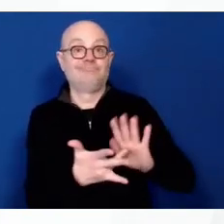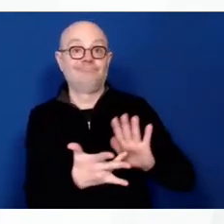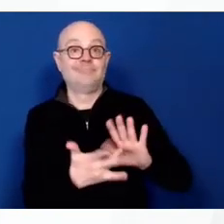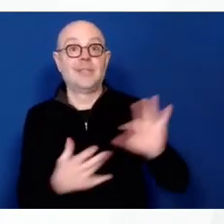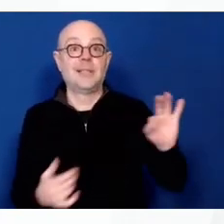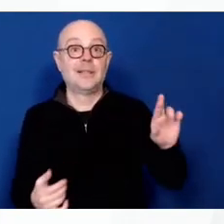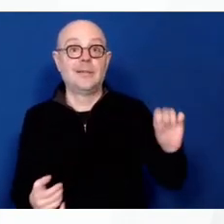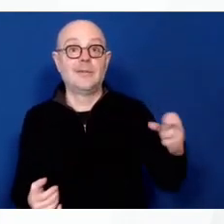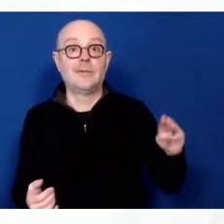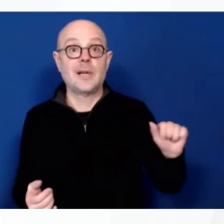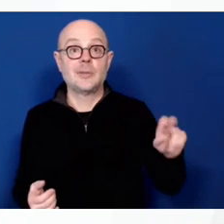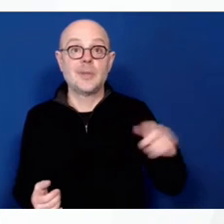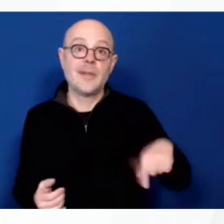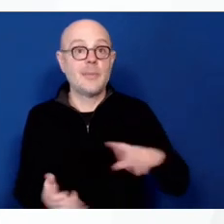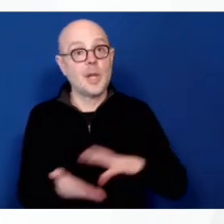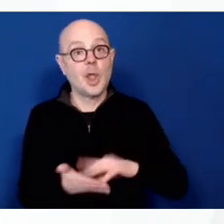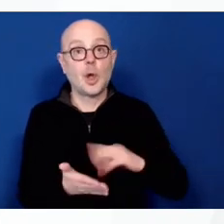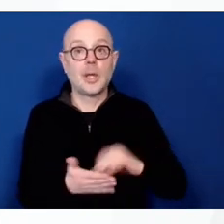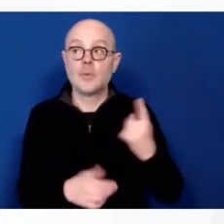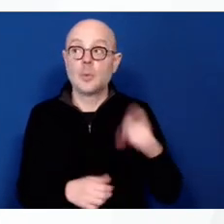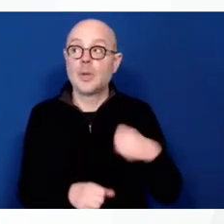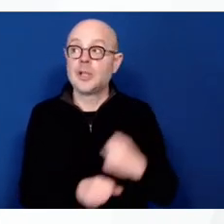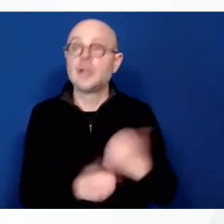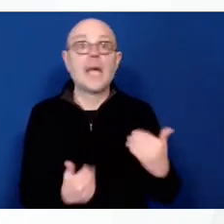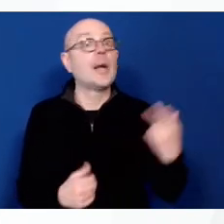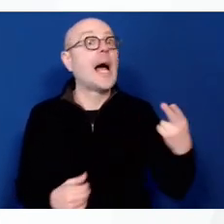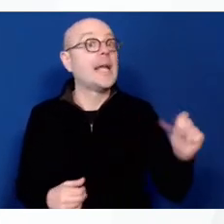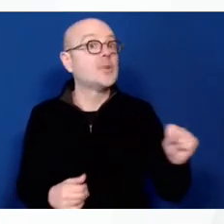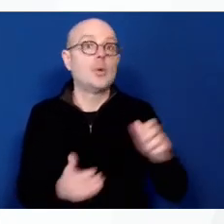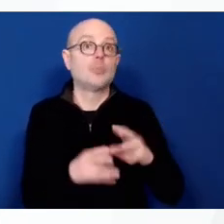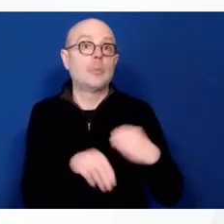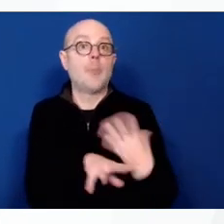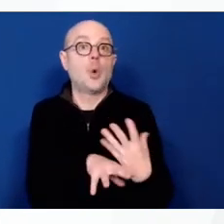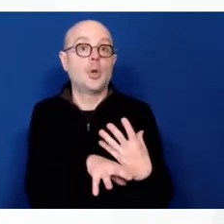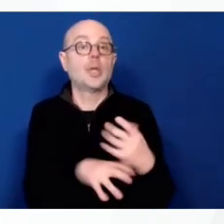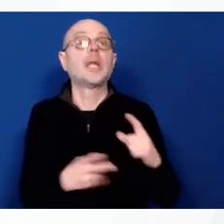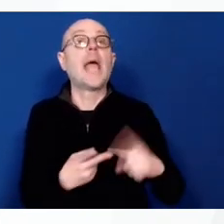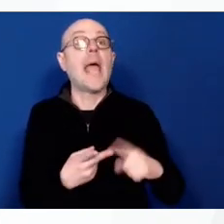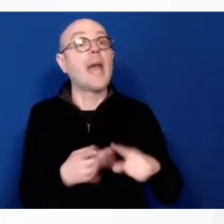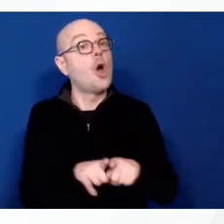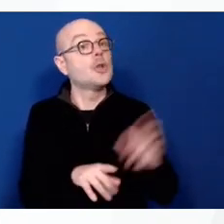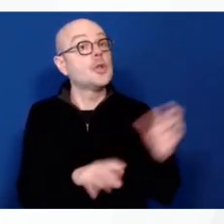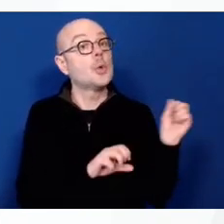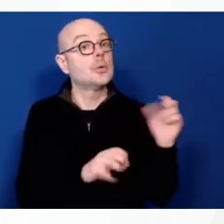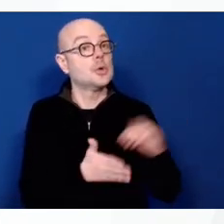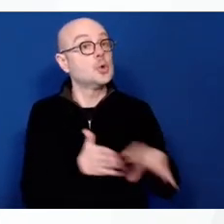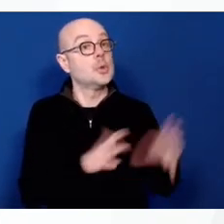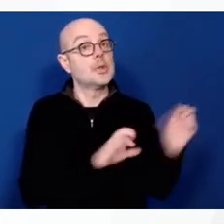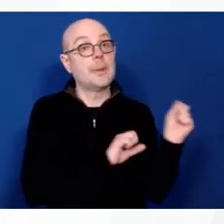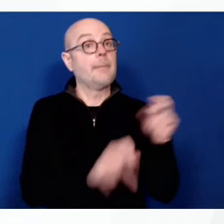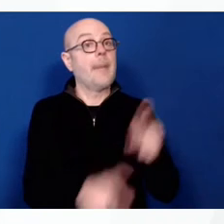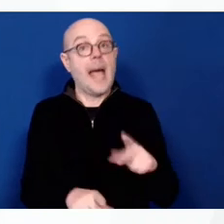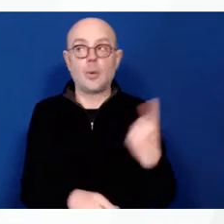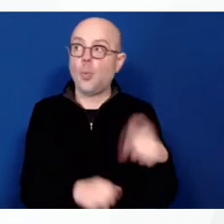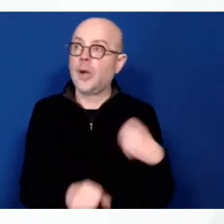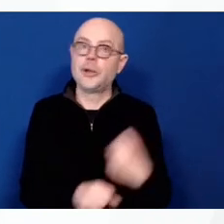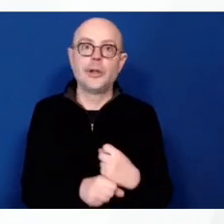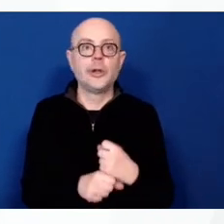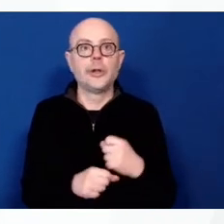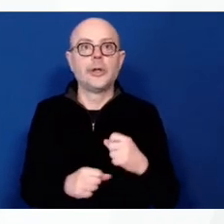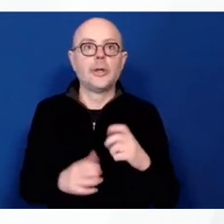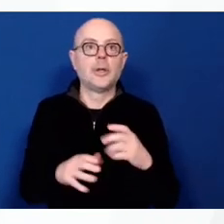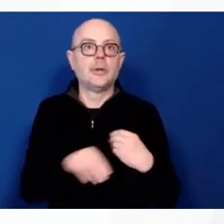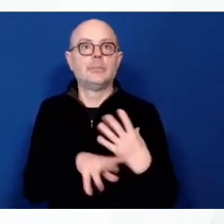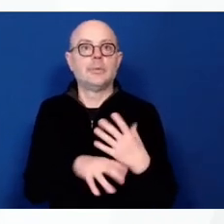for more than a year in high school, as well as our returning students who've spent the last year, at least perhaps their first year at the